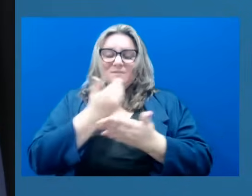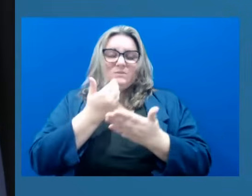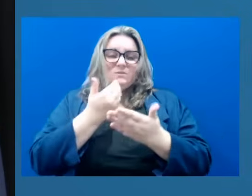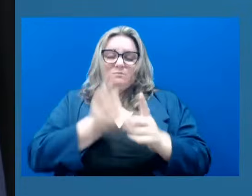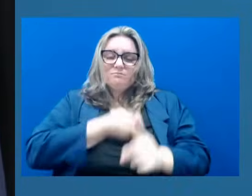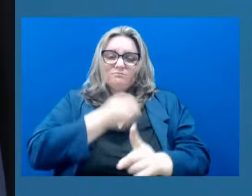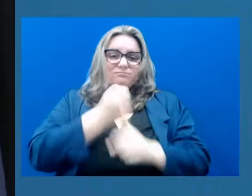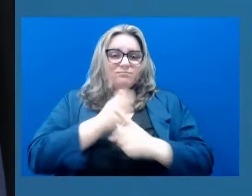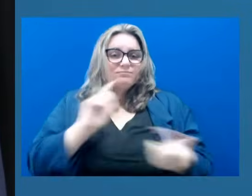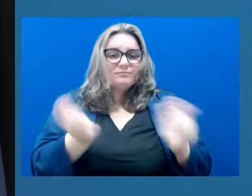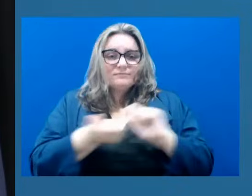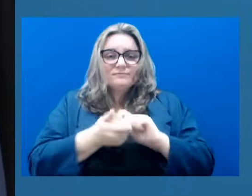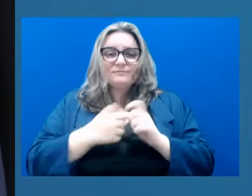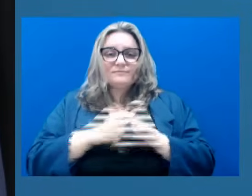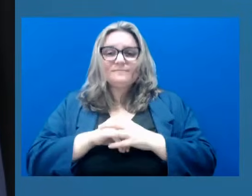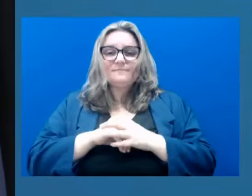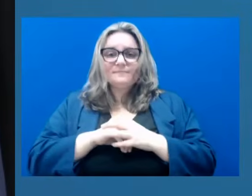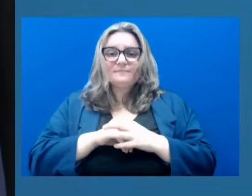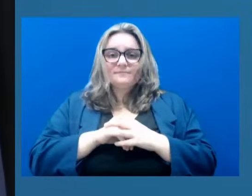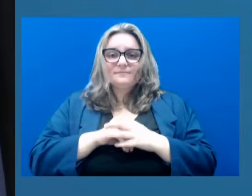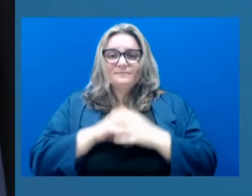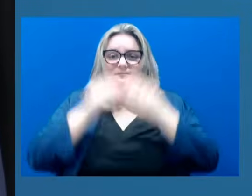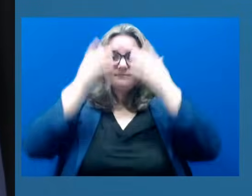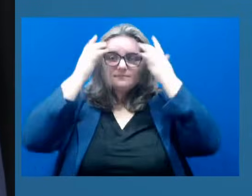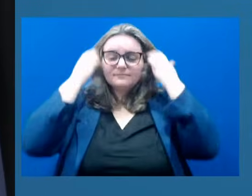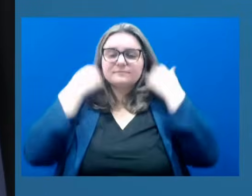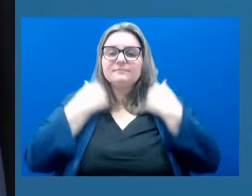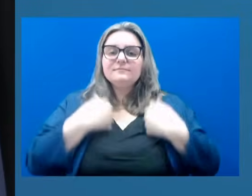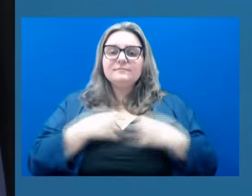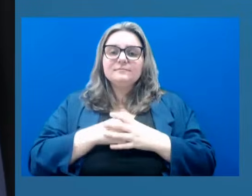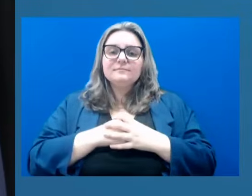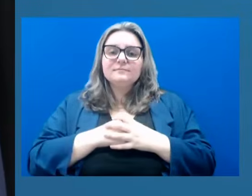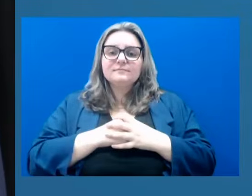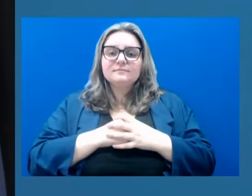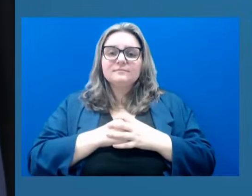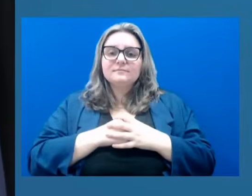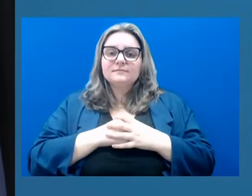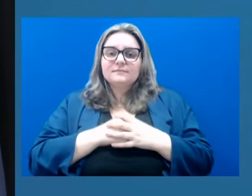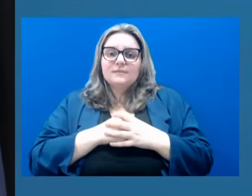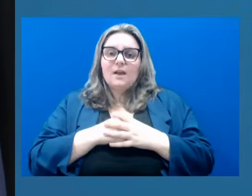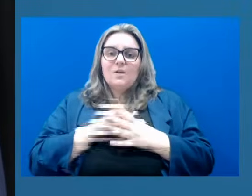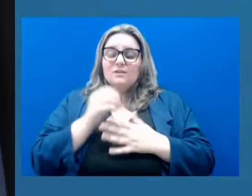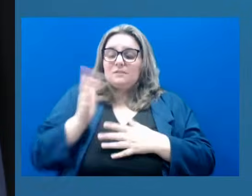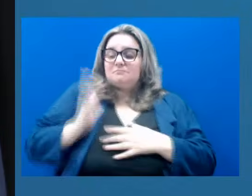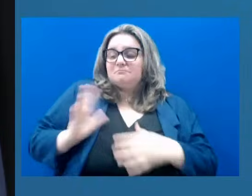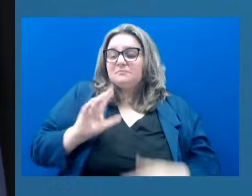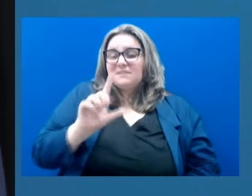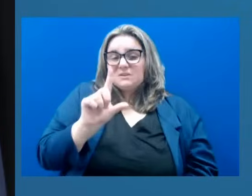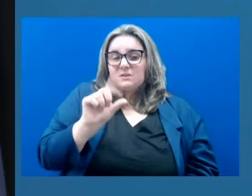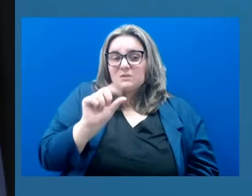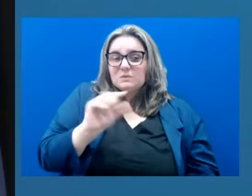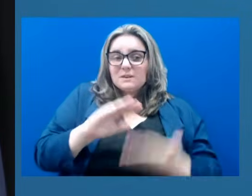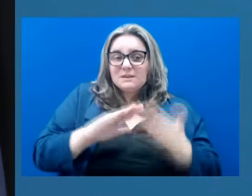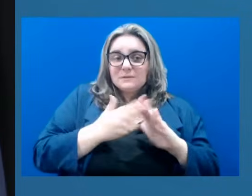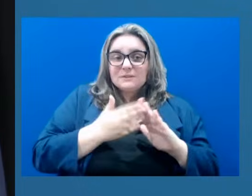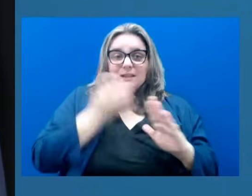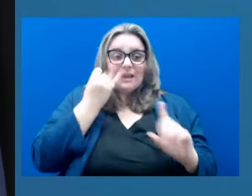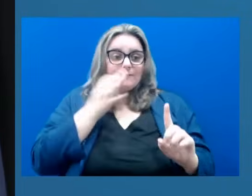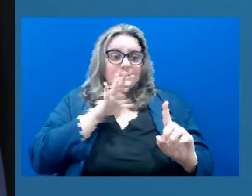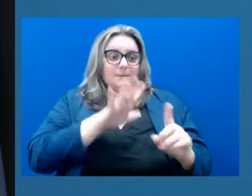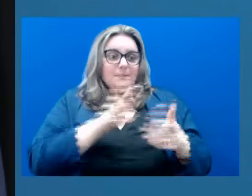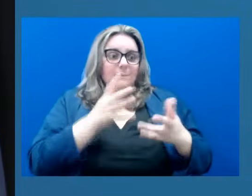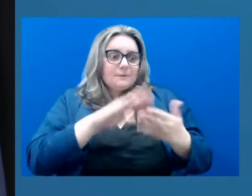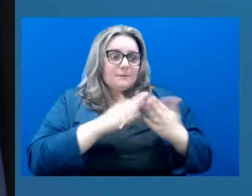Because what happened was, at first, I just tell you the story, there were only 20 communities. We said if you want to be a pro-housing community, you have to have